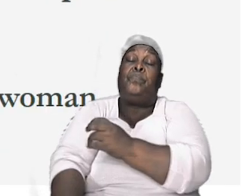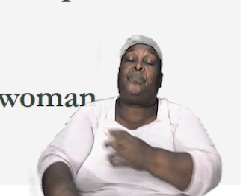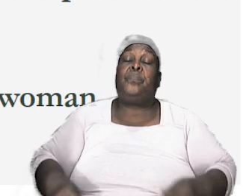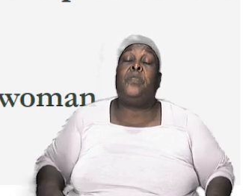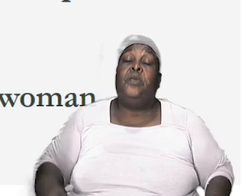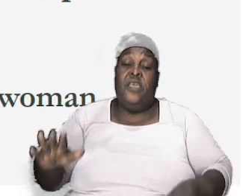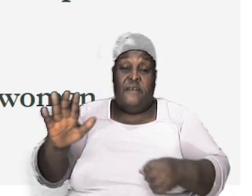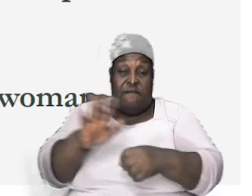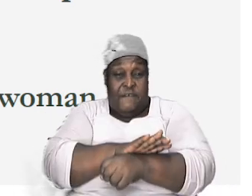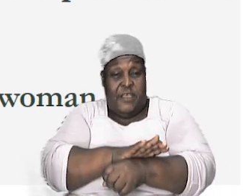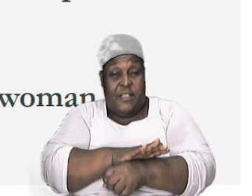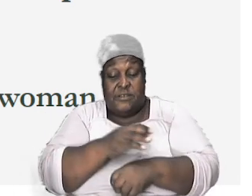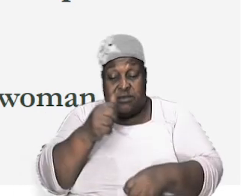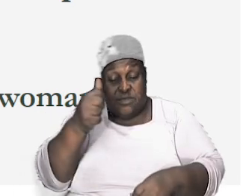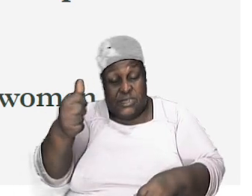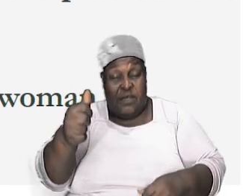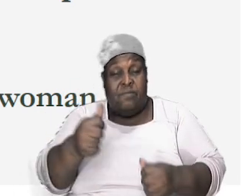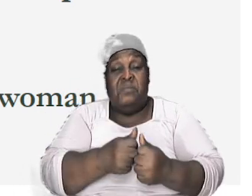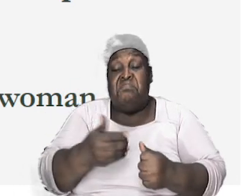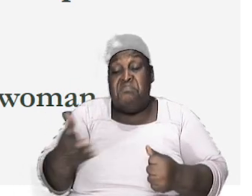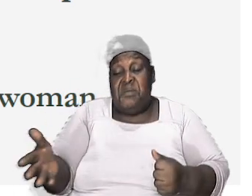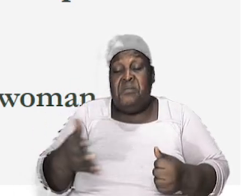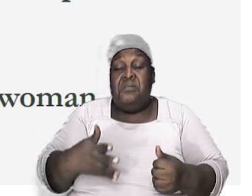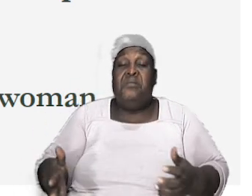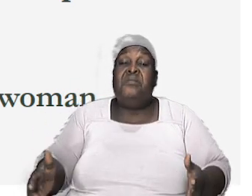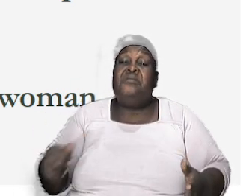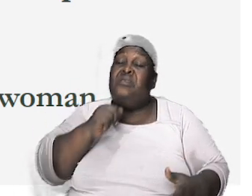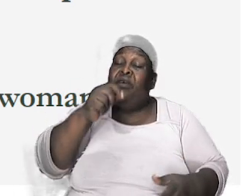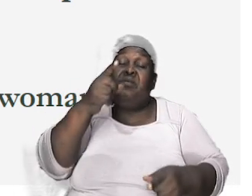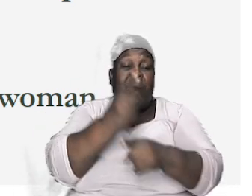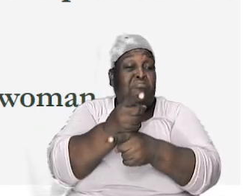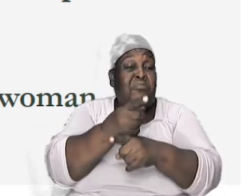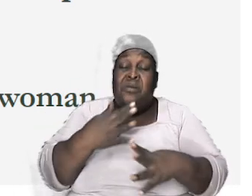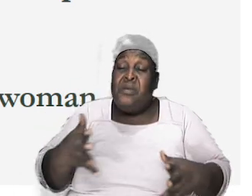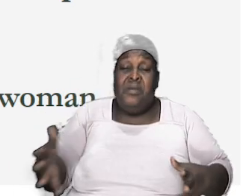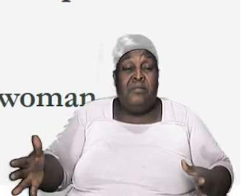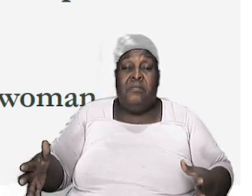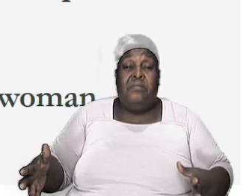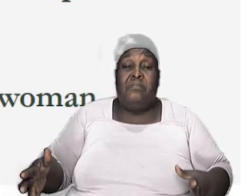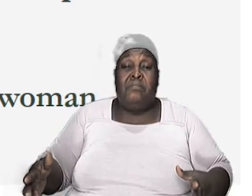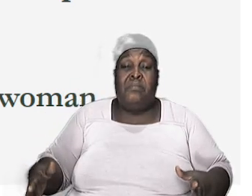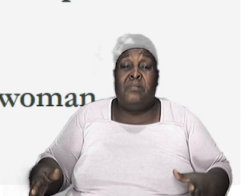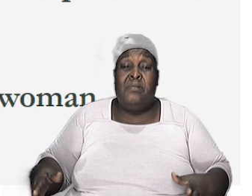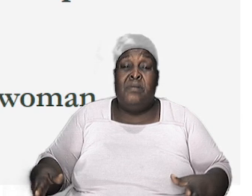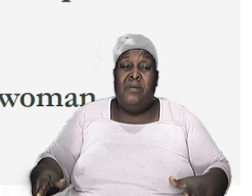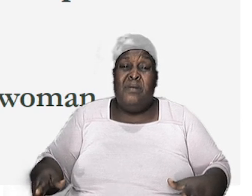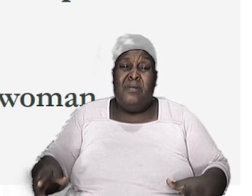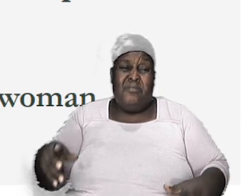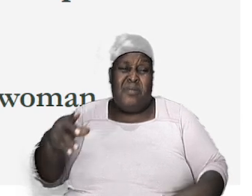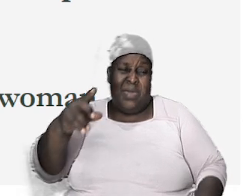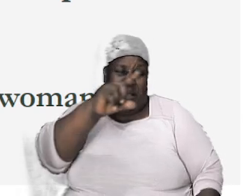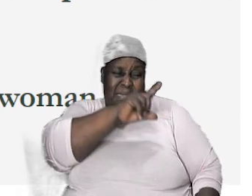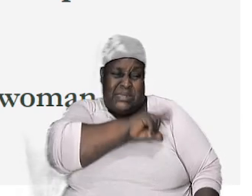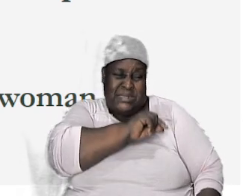fill ourselves with these things because it's not the right thing, it creates a guilt. That's no wonder this